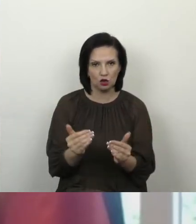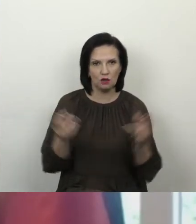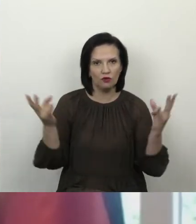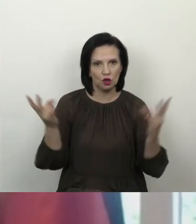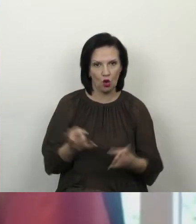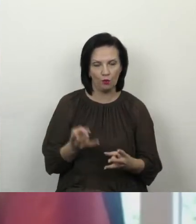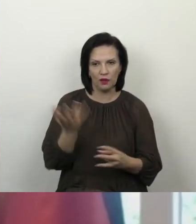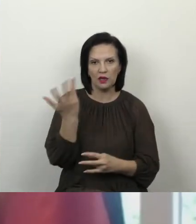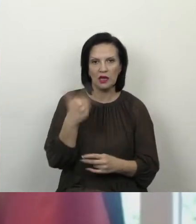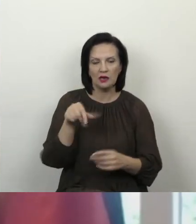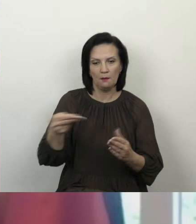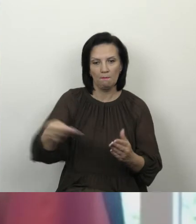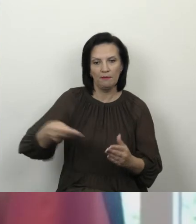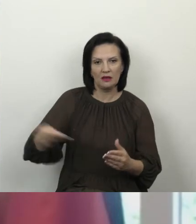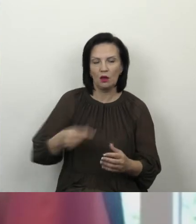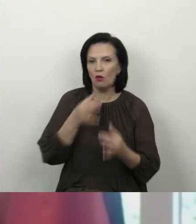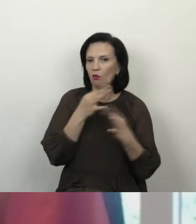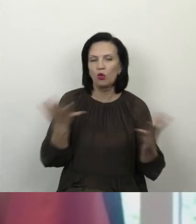signatures anyway.